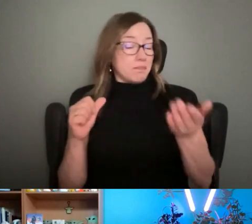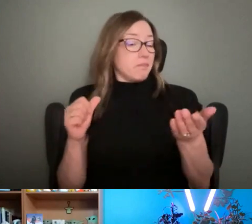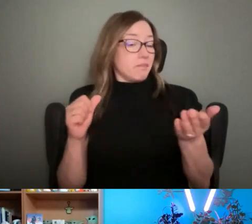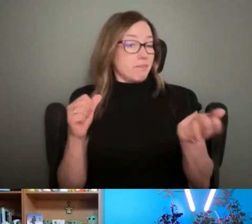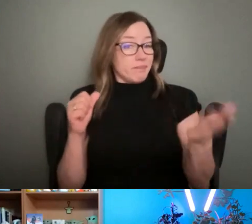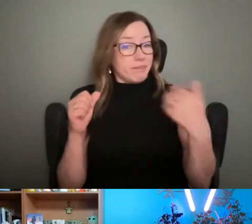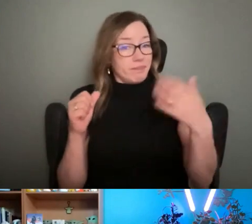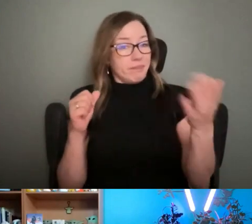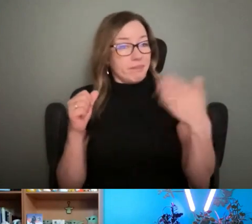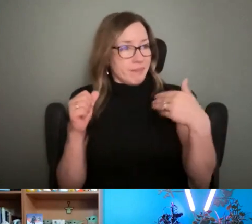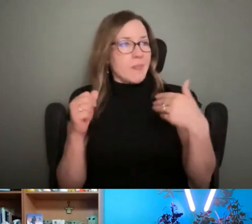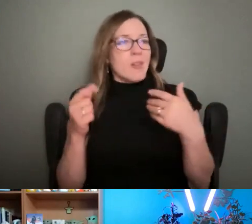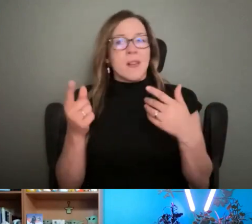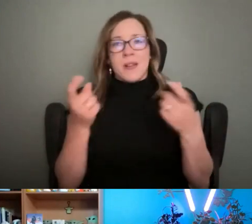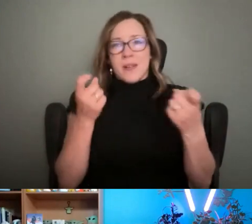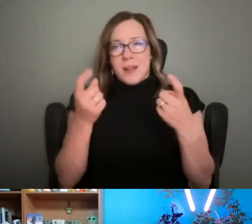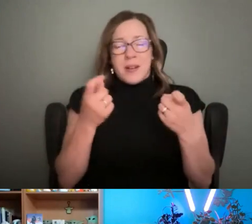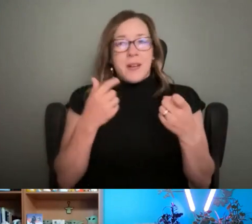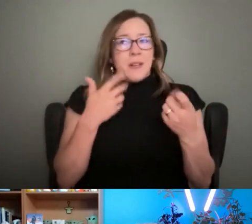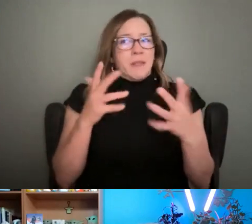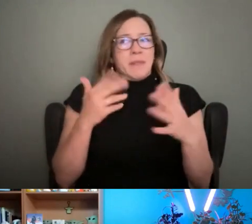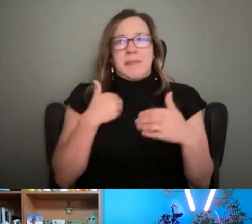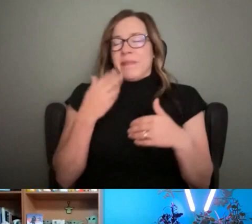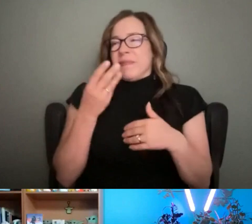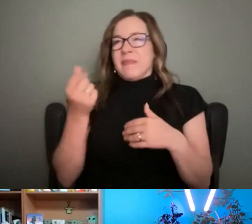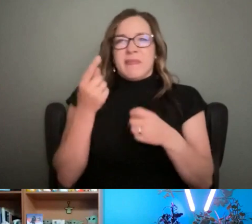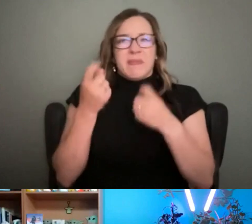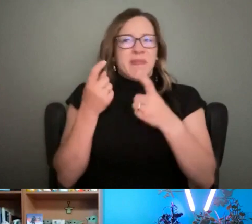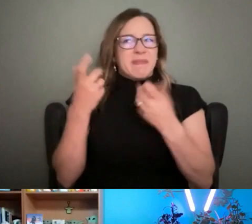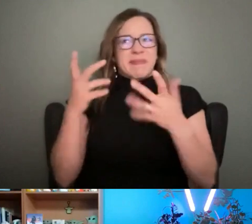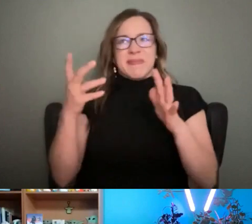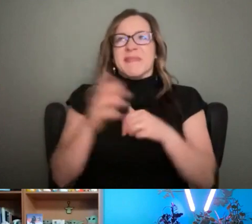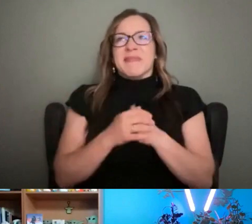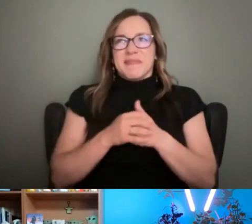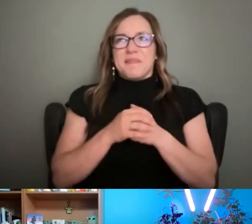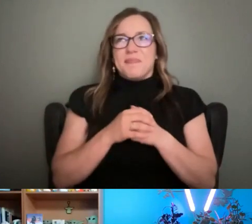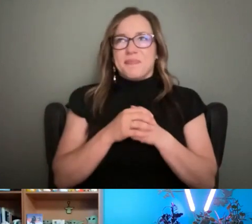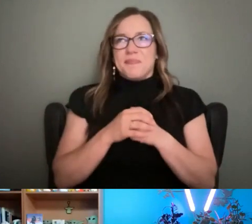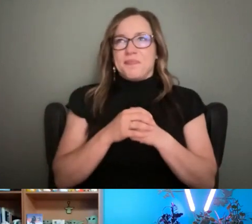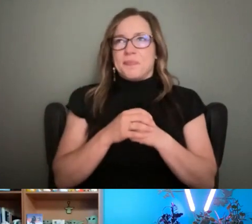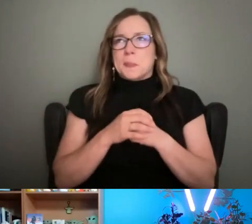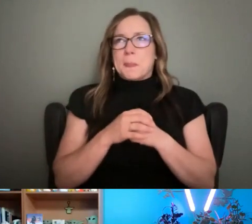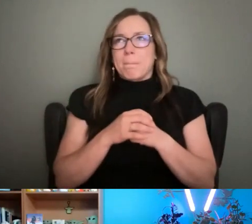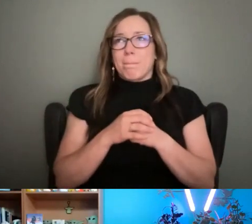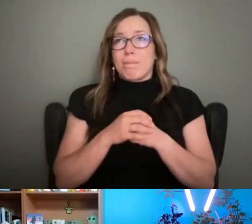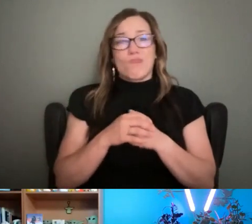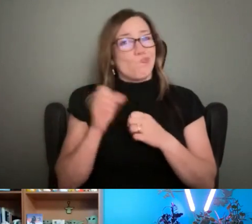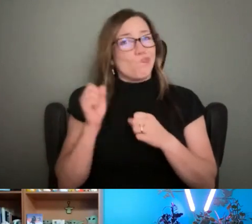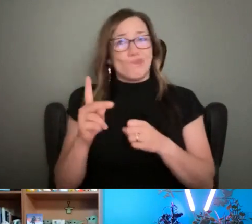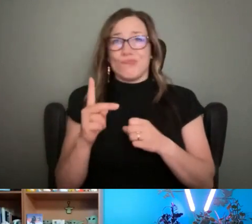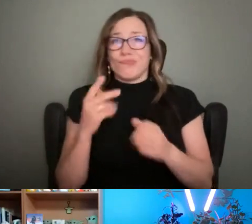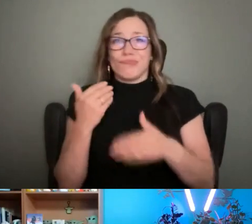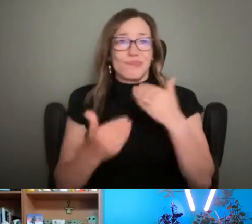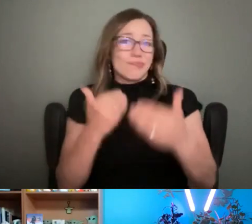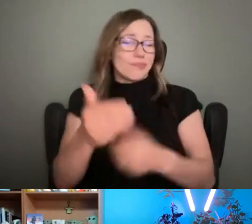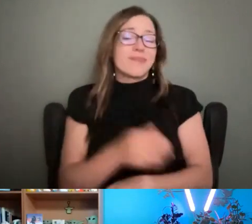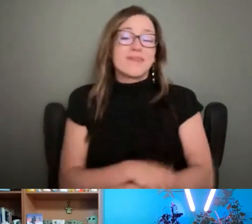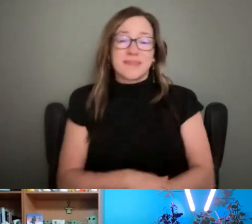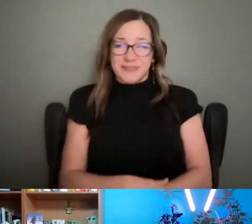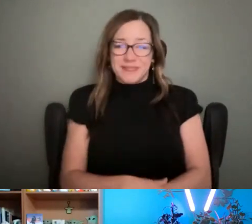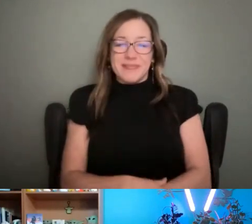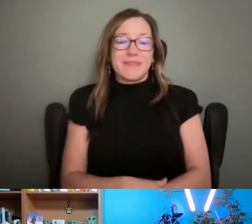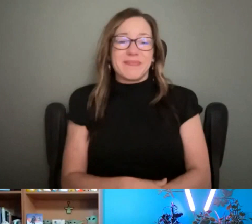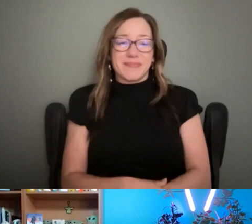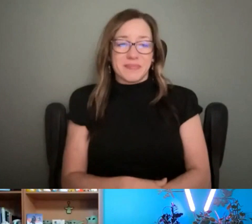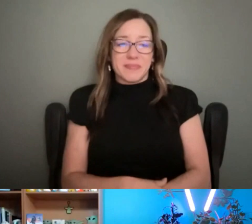questions coming. We do have a few already. And let's just get that started. So I